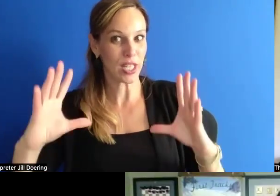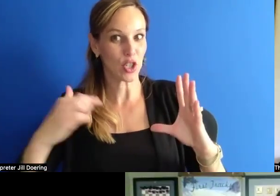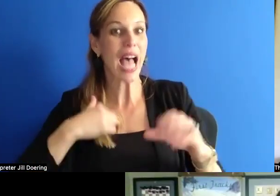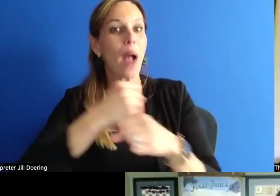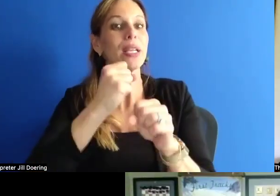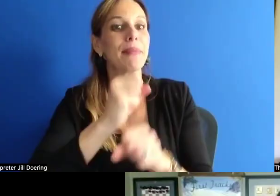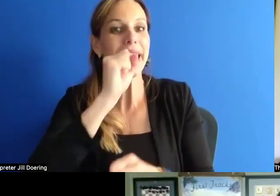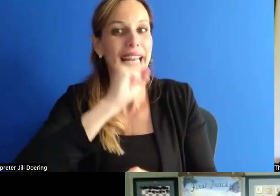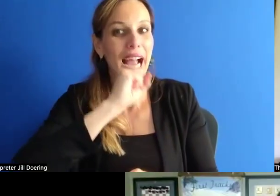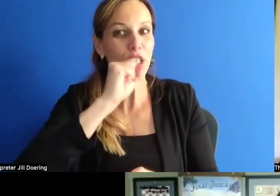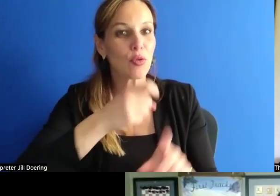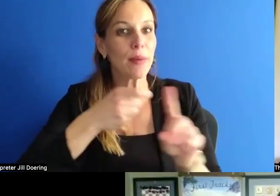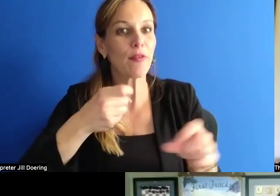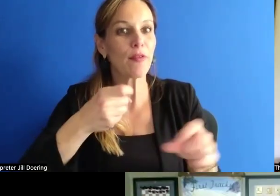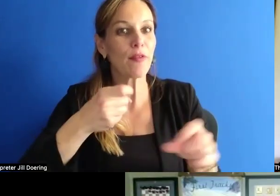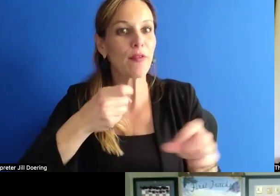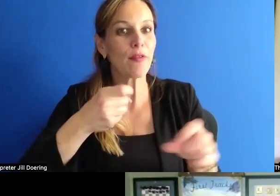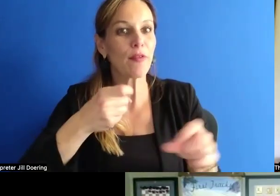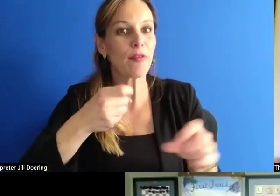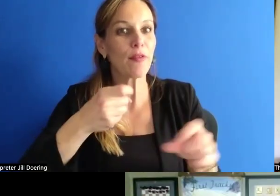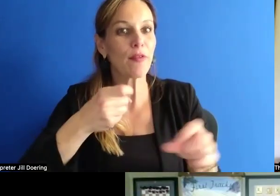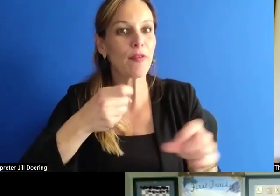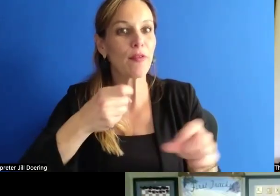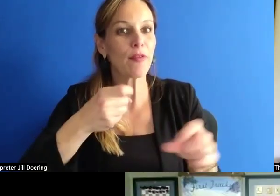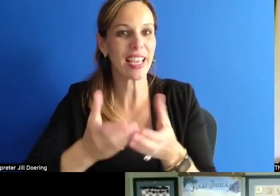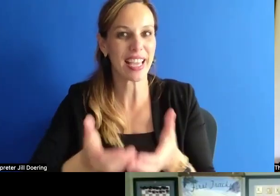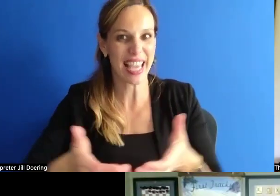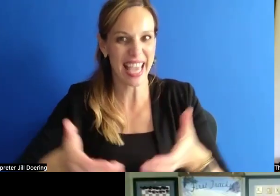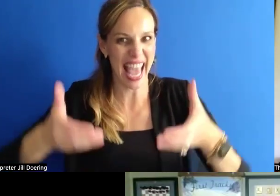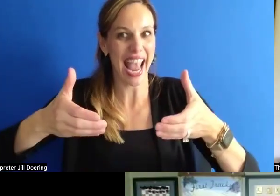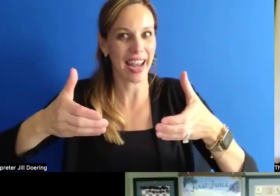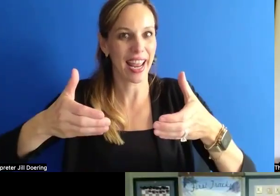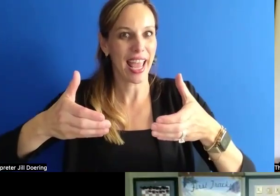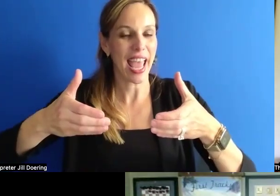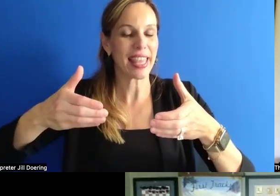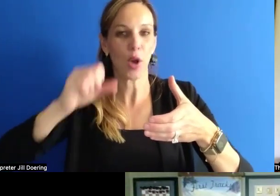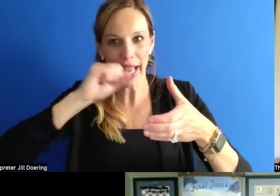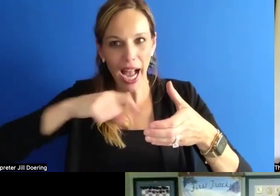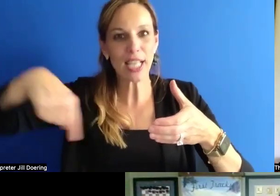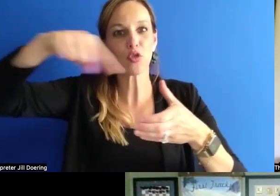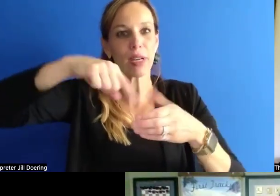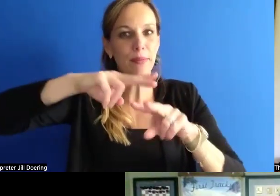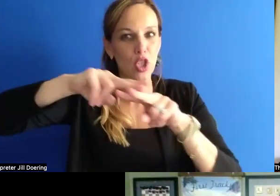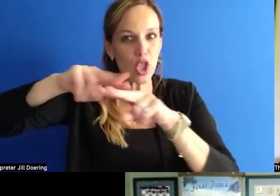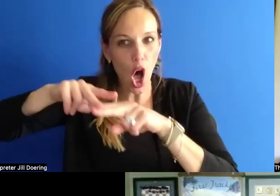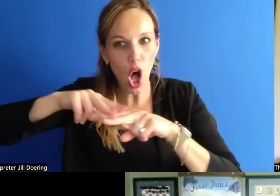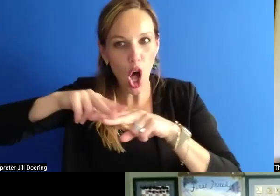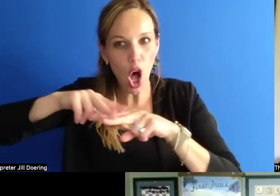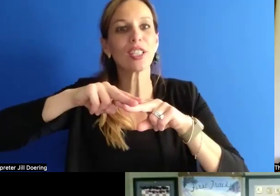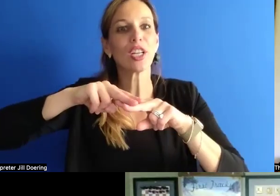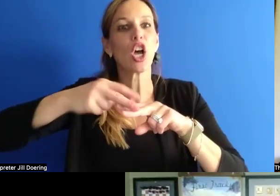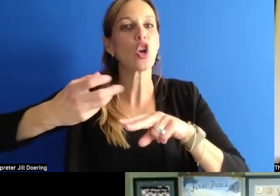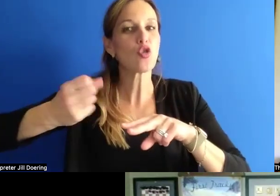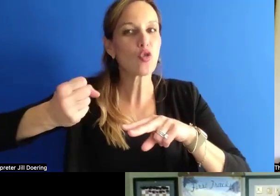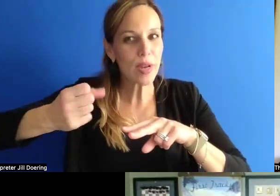coffee can. They put ice around it and salt, and then we put Yeah. cream and sugar in the middle, and you roll